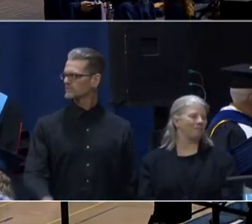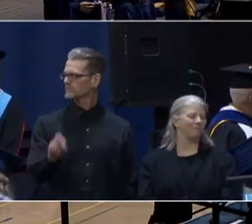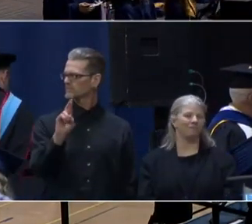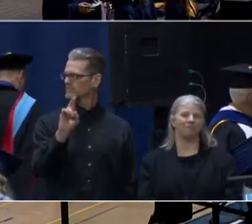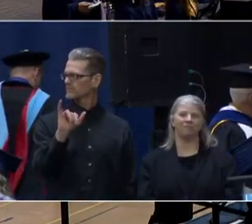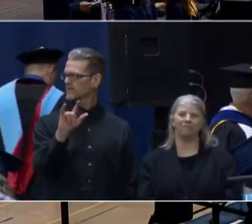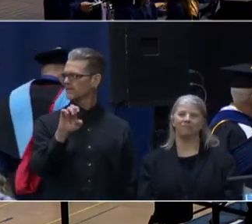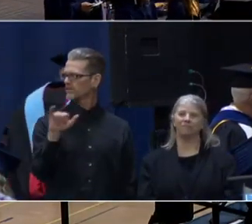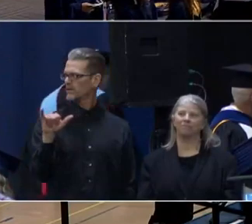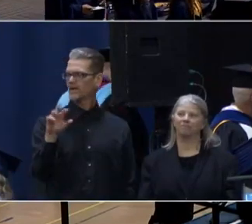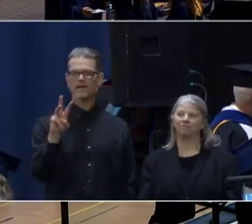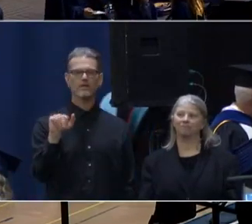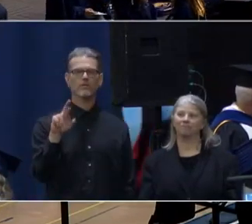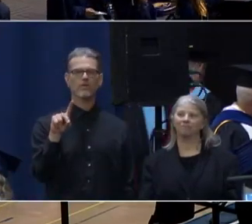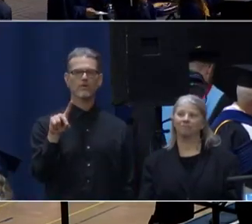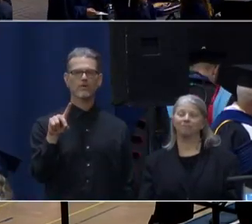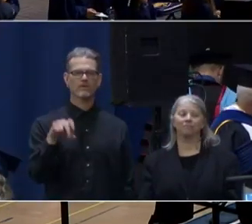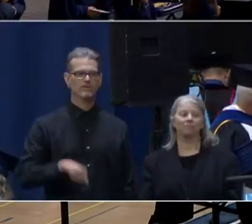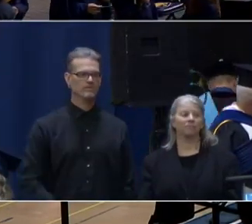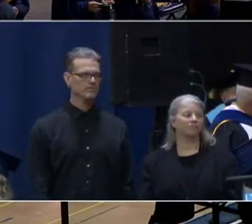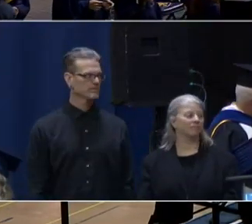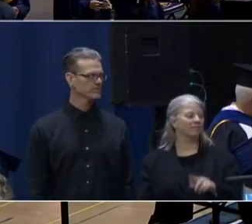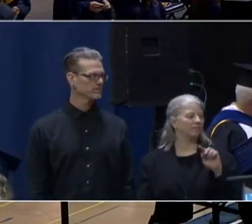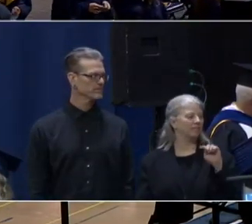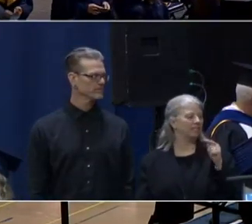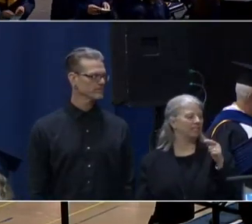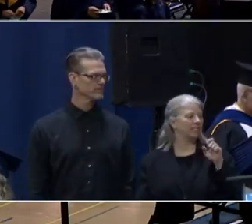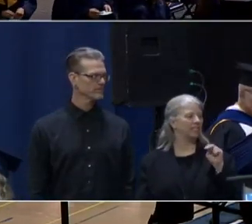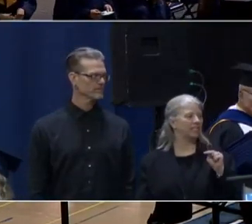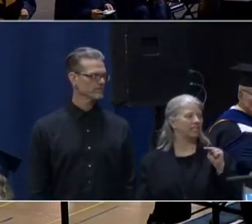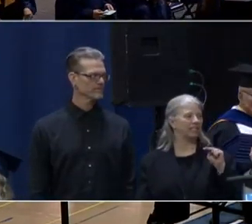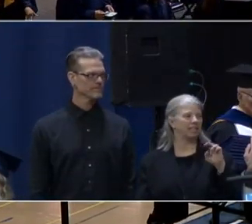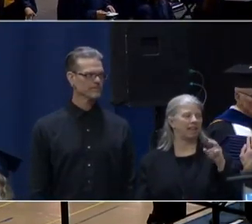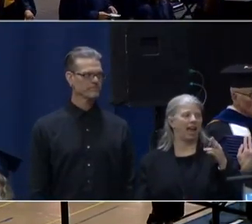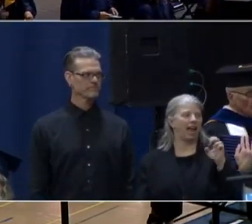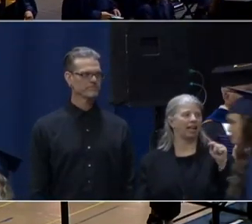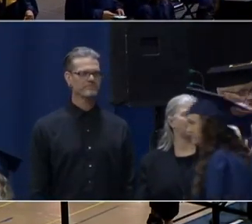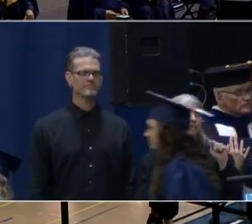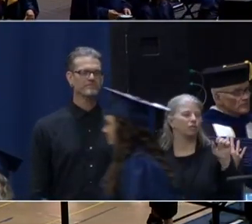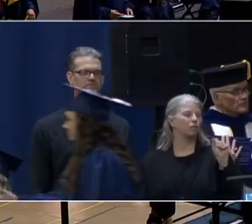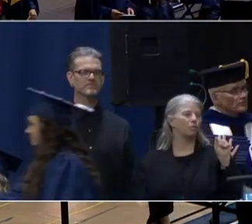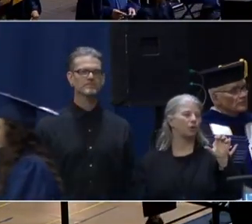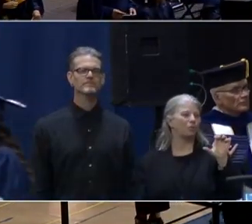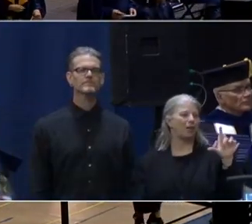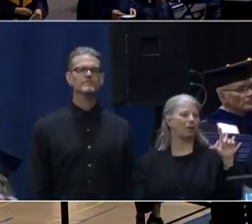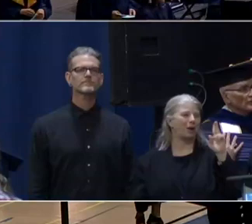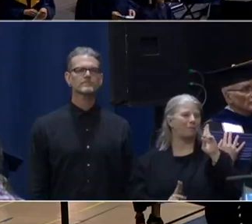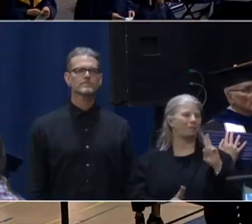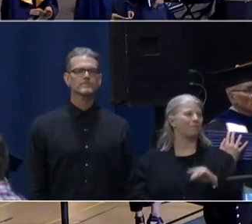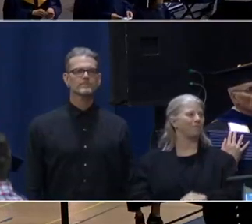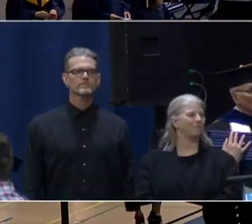Riley Ward. Tegan Height, summa cum laude.